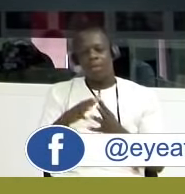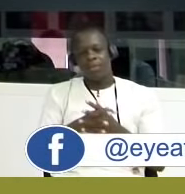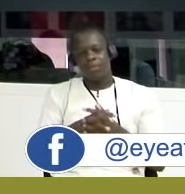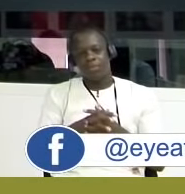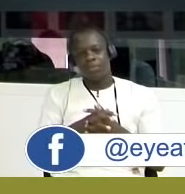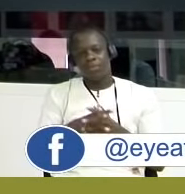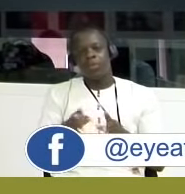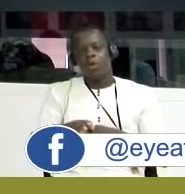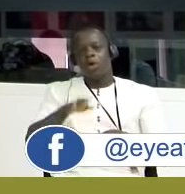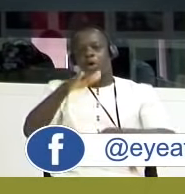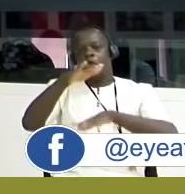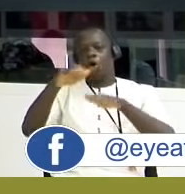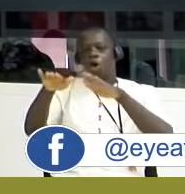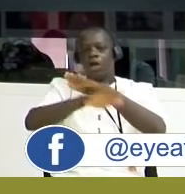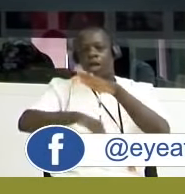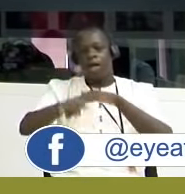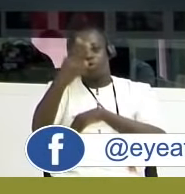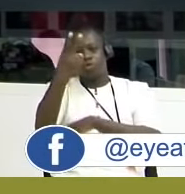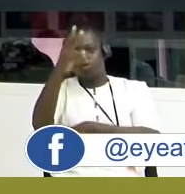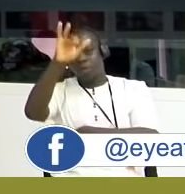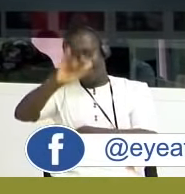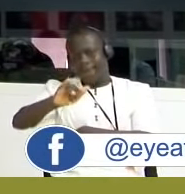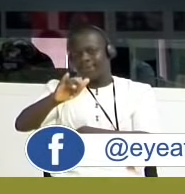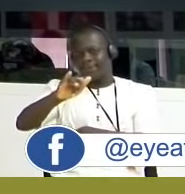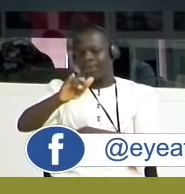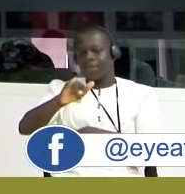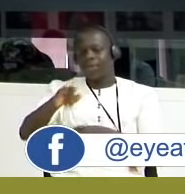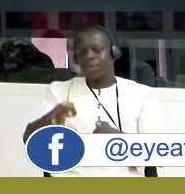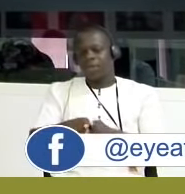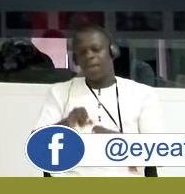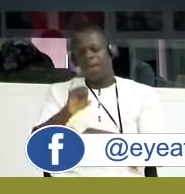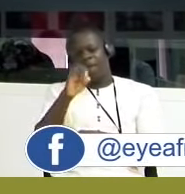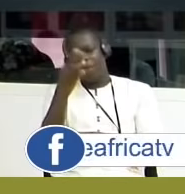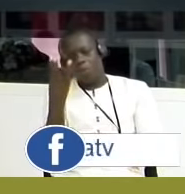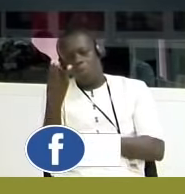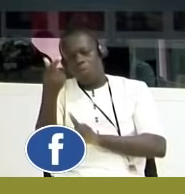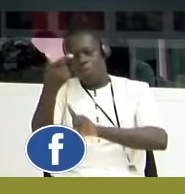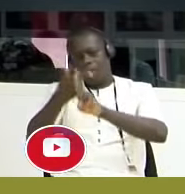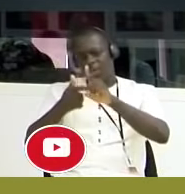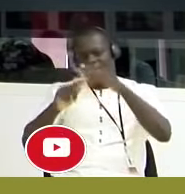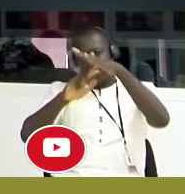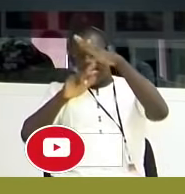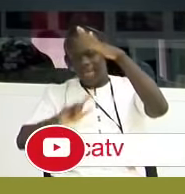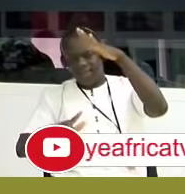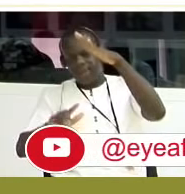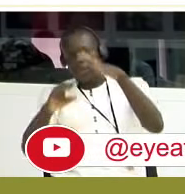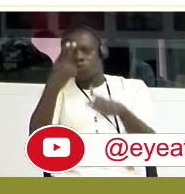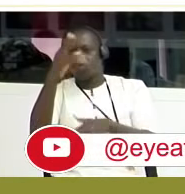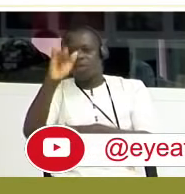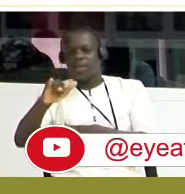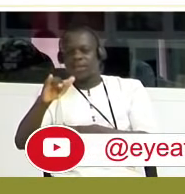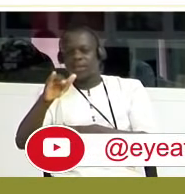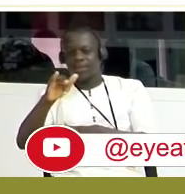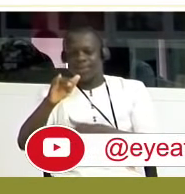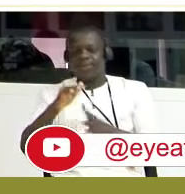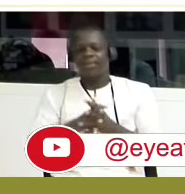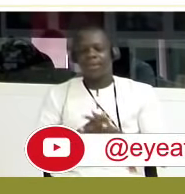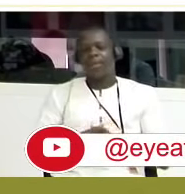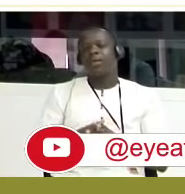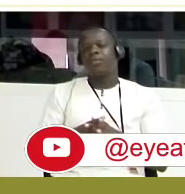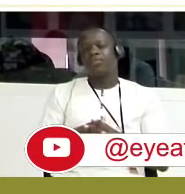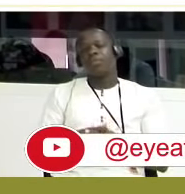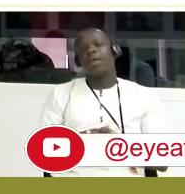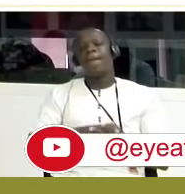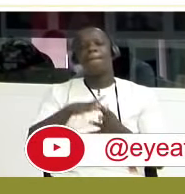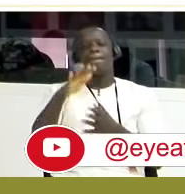under 2 years, let's yes, say, under but closer years, to few months less than 2 years. 2 years. During that